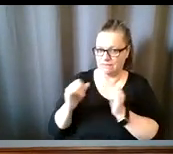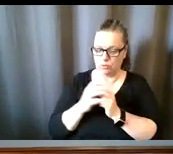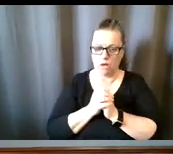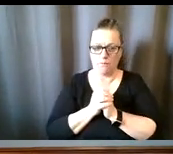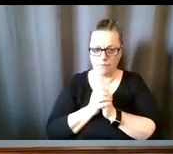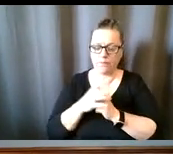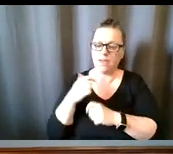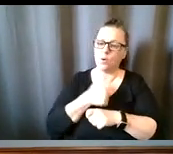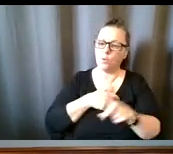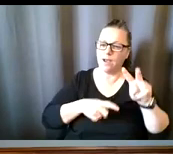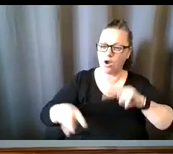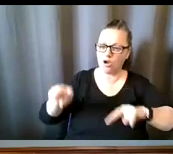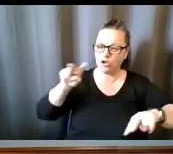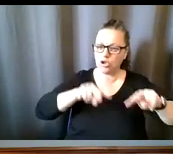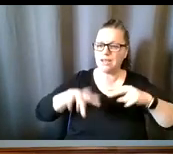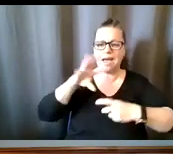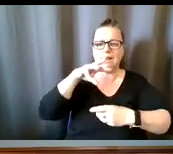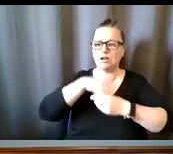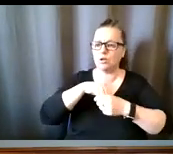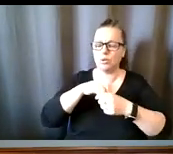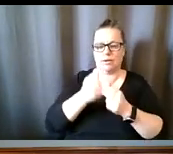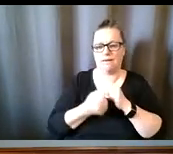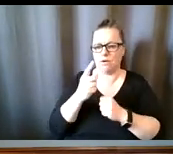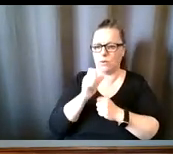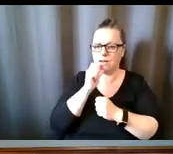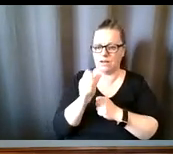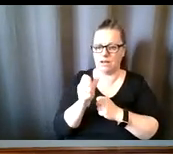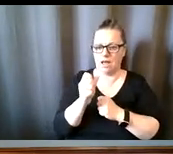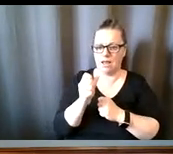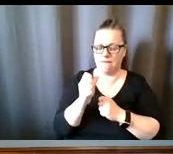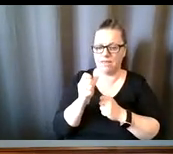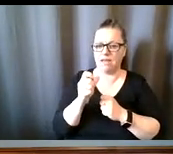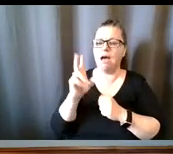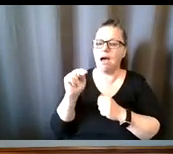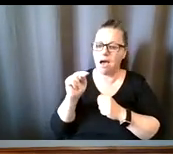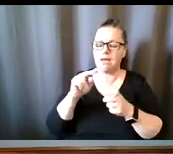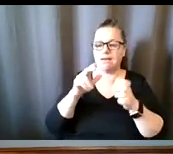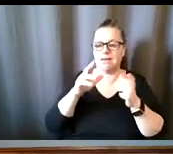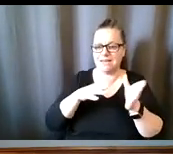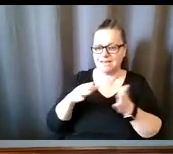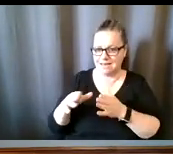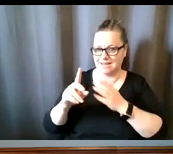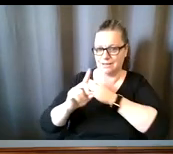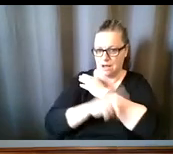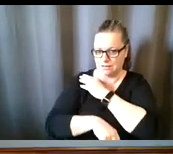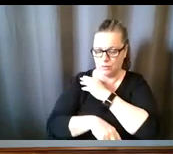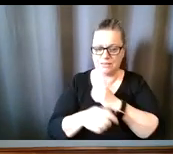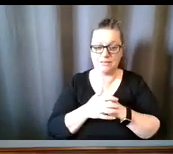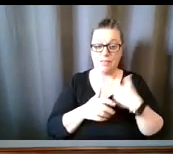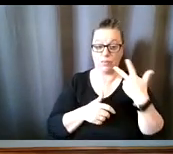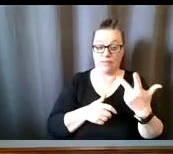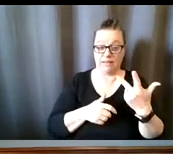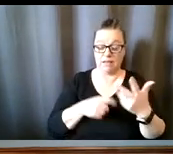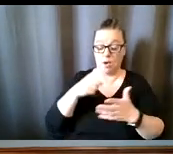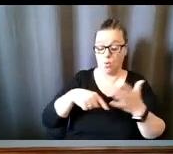that we're looking at including everybody and not having any unintended consequences. There's three keys here. We need to, what